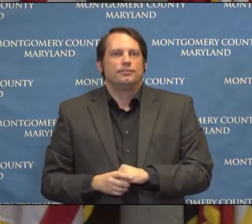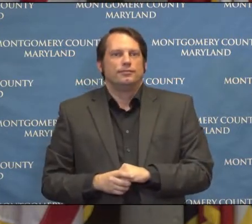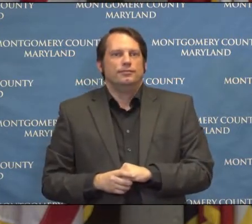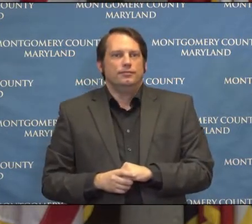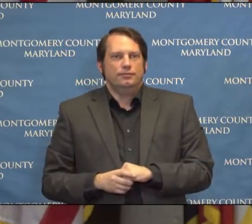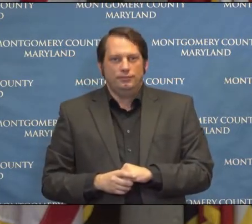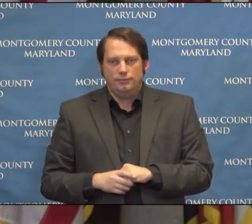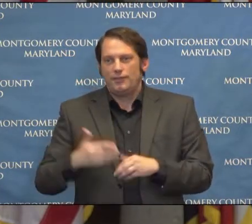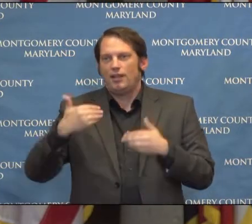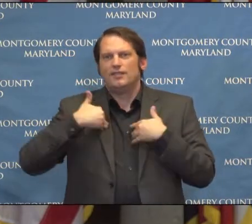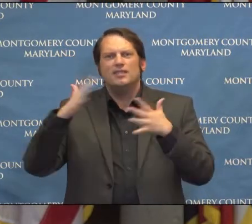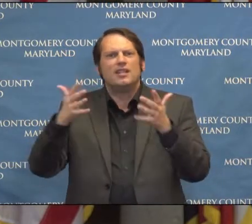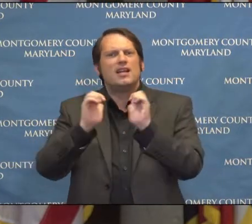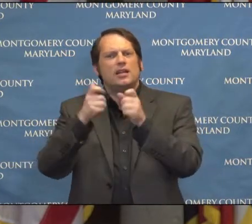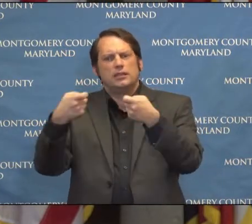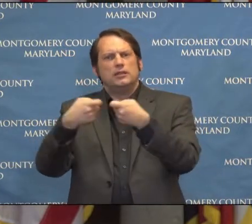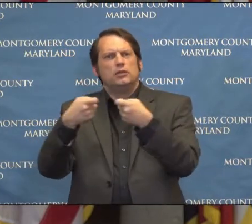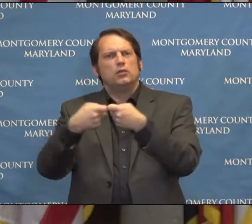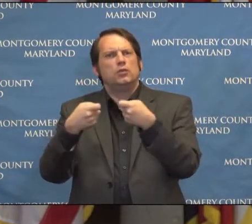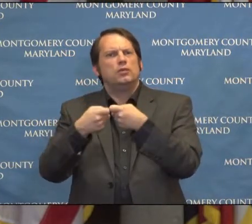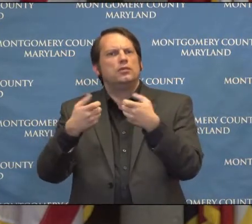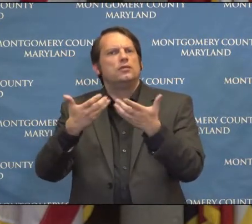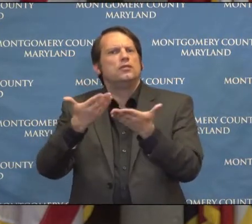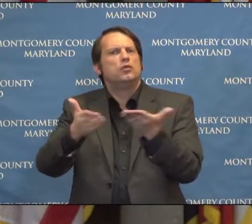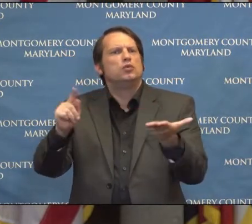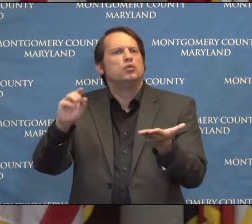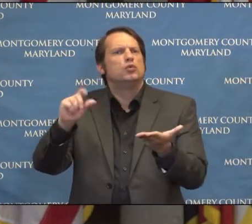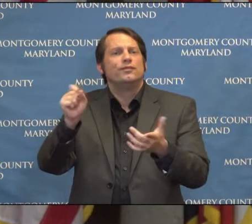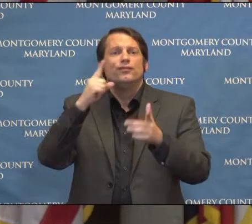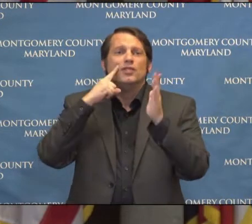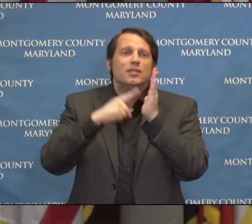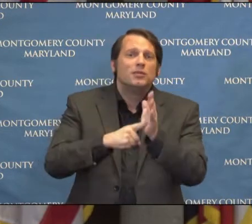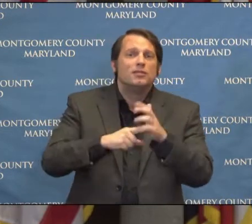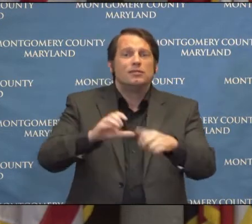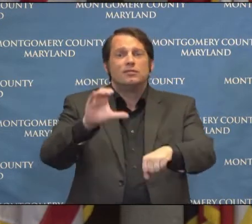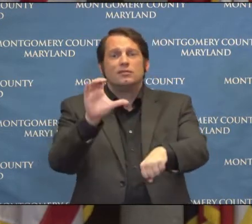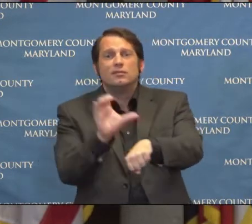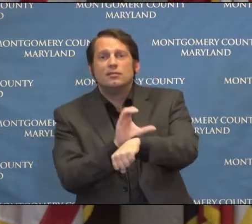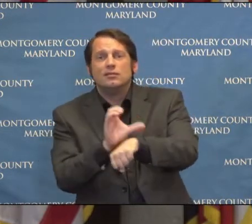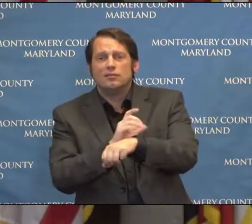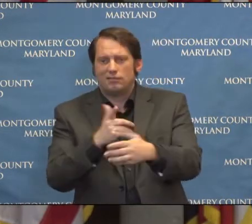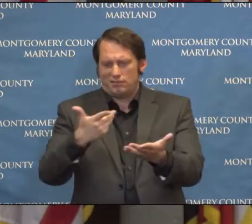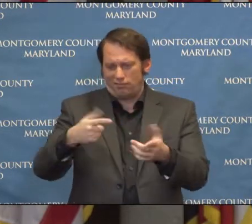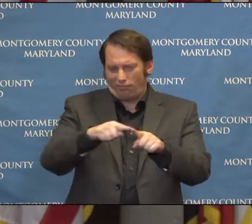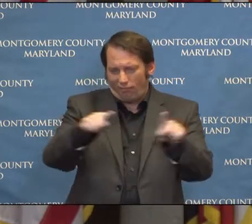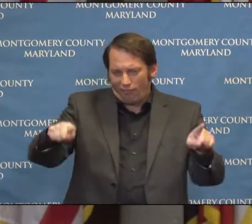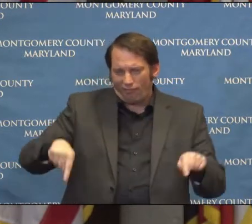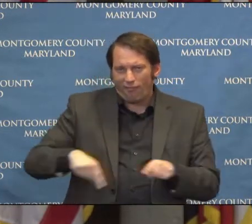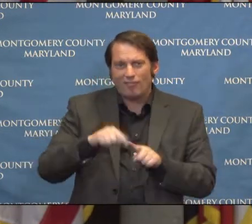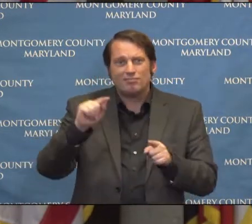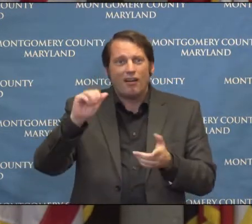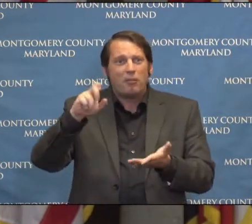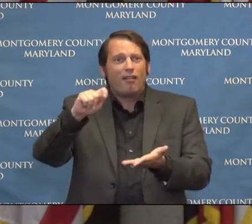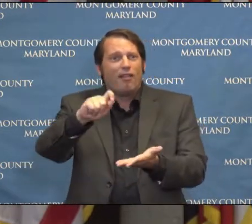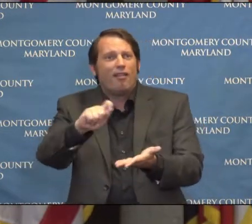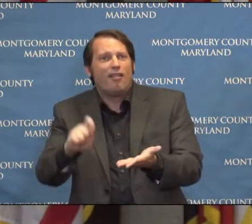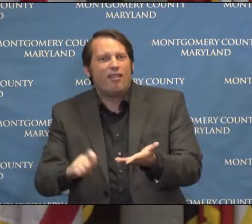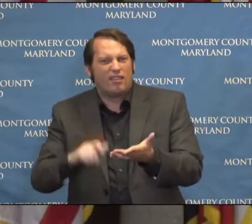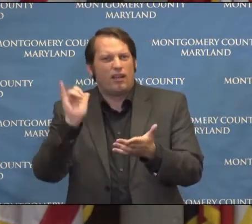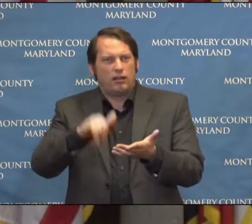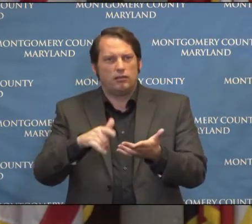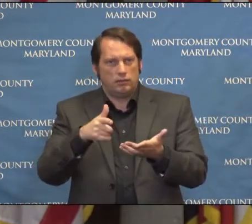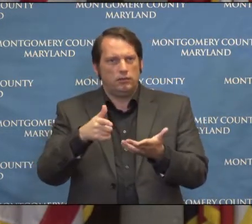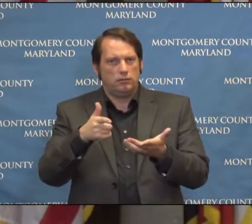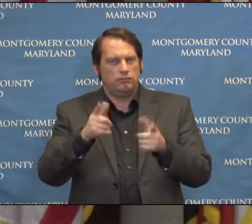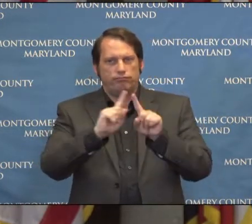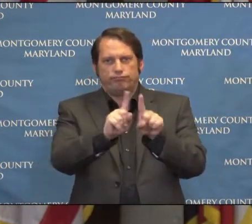understanding the lessons, accessing paper lessons in addition to digital or in place of digital. At the secondary level, many of the